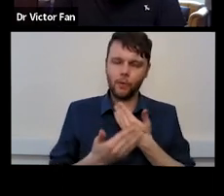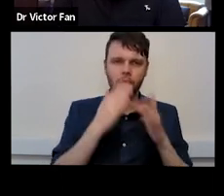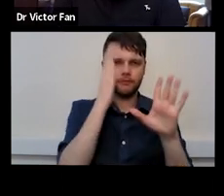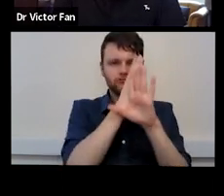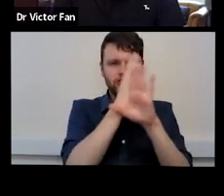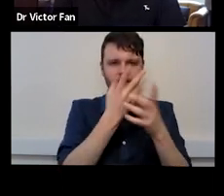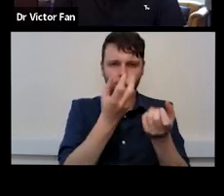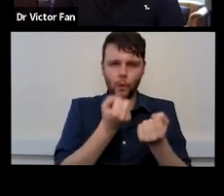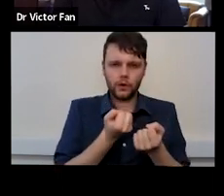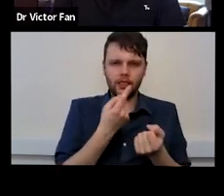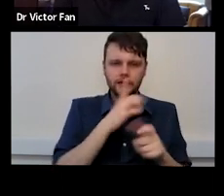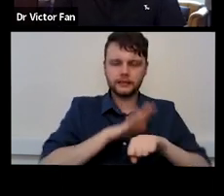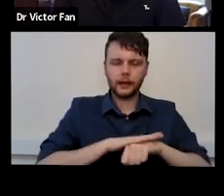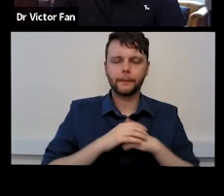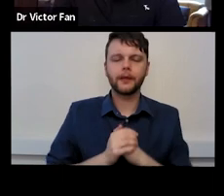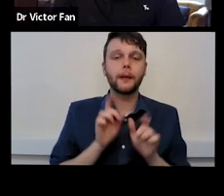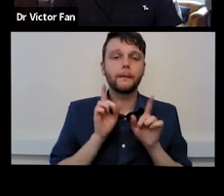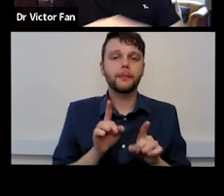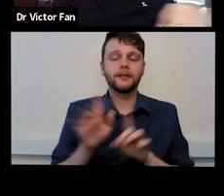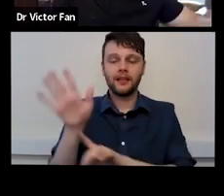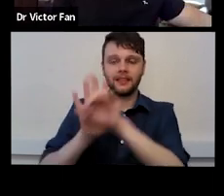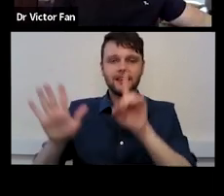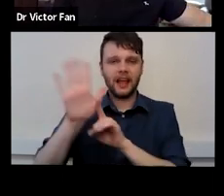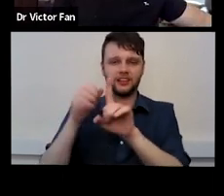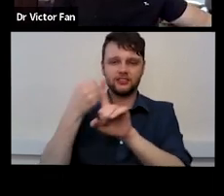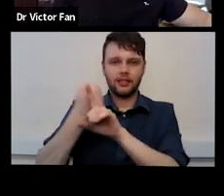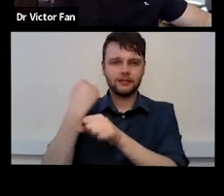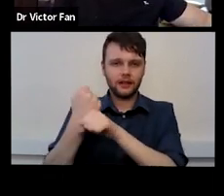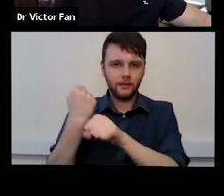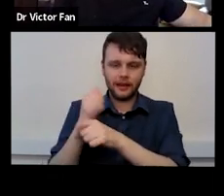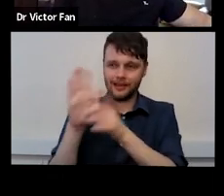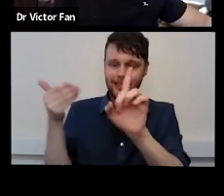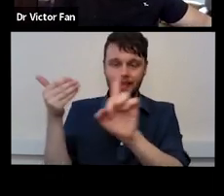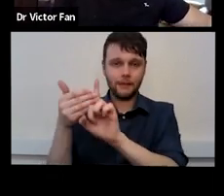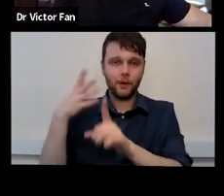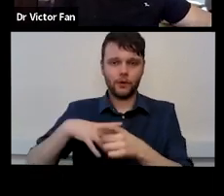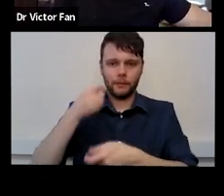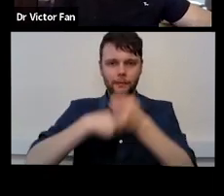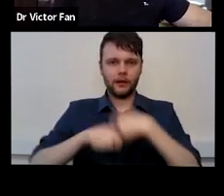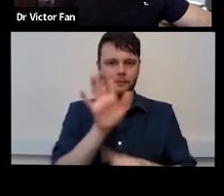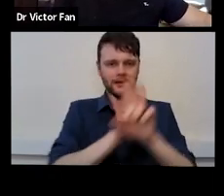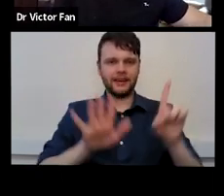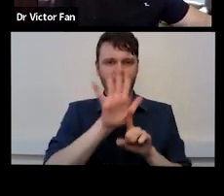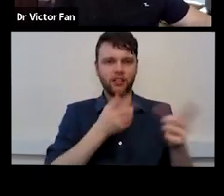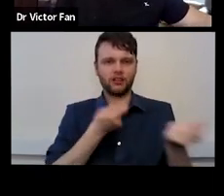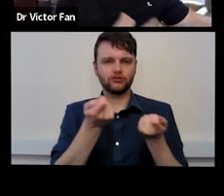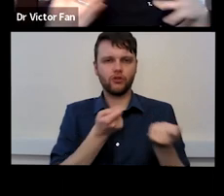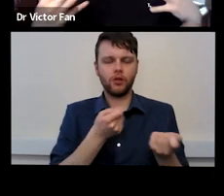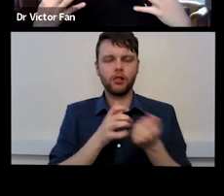owned at the time, but the nationalist government did have the ambition to nationalize it because it was